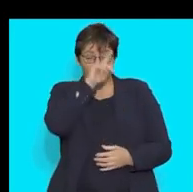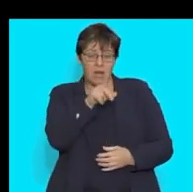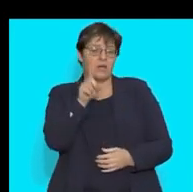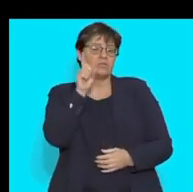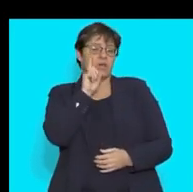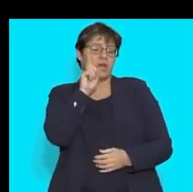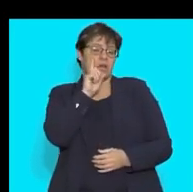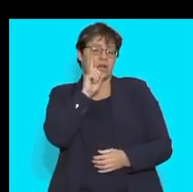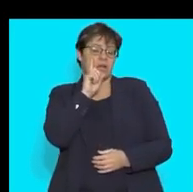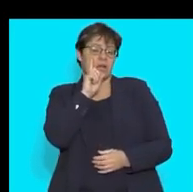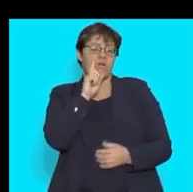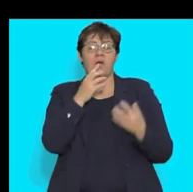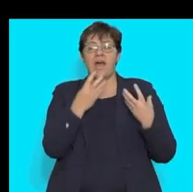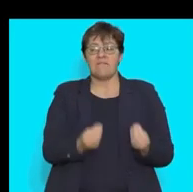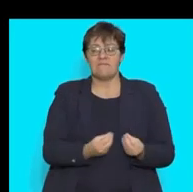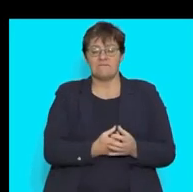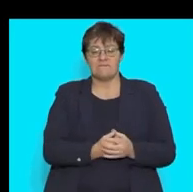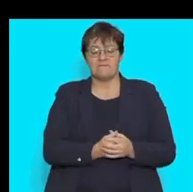check that you've got